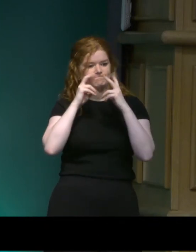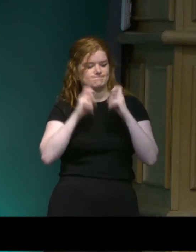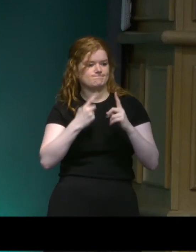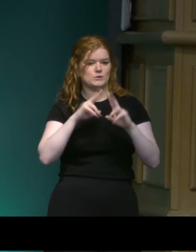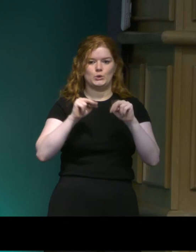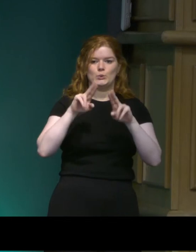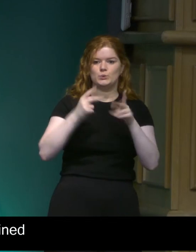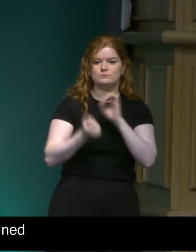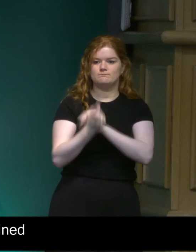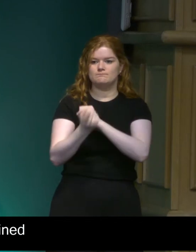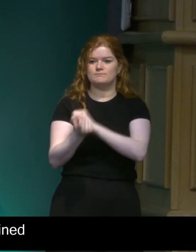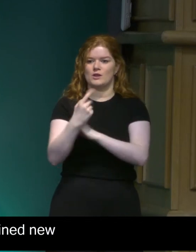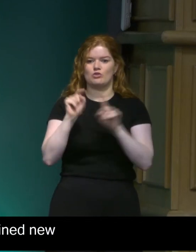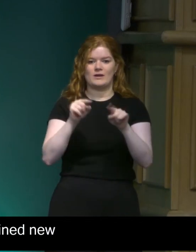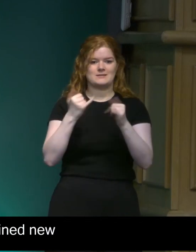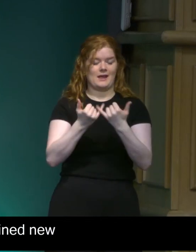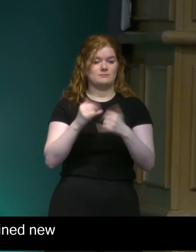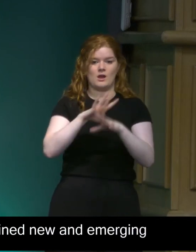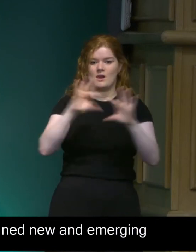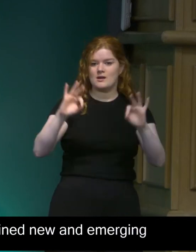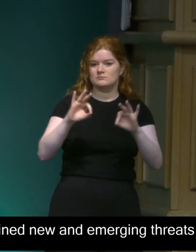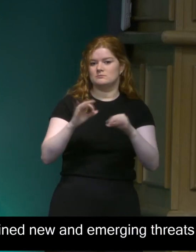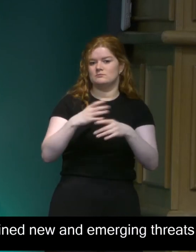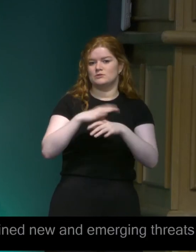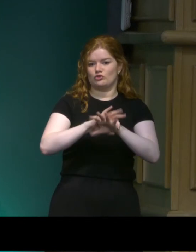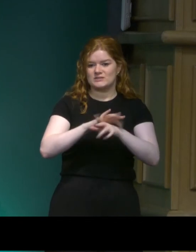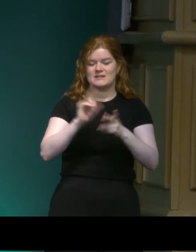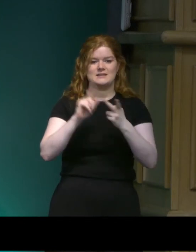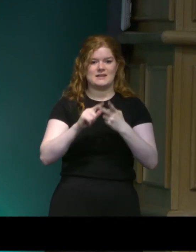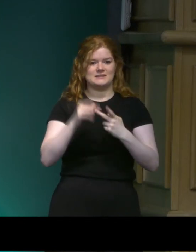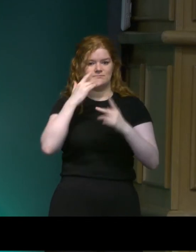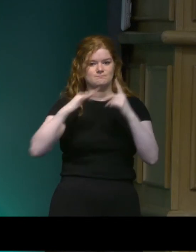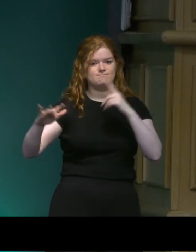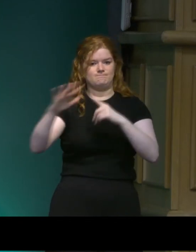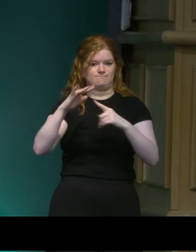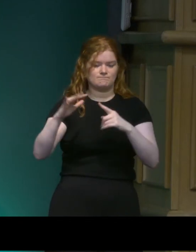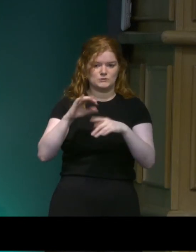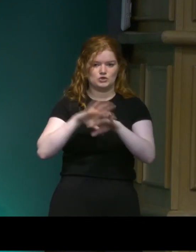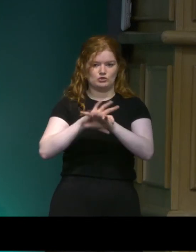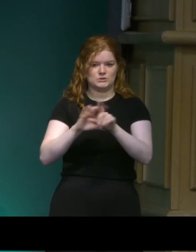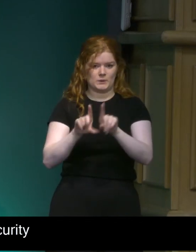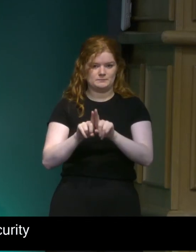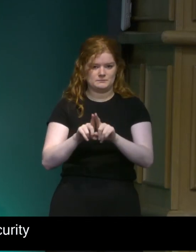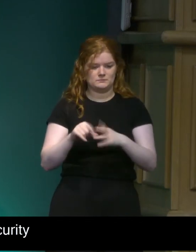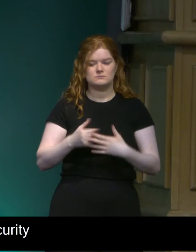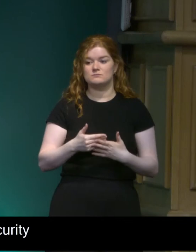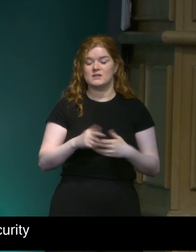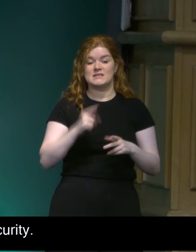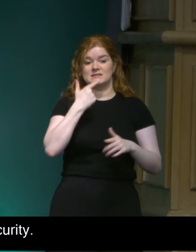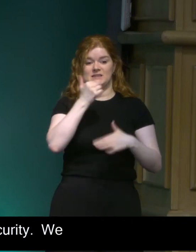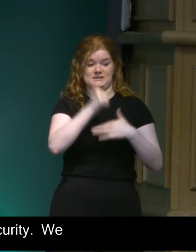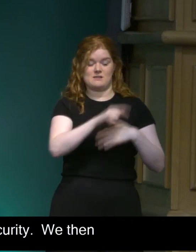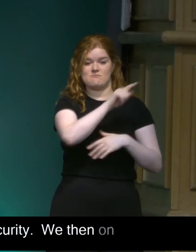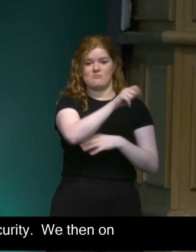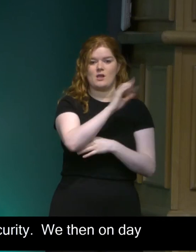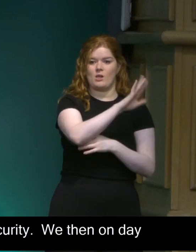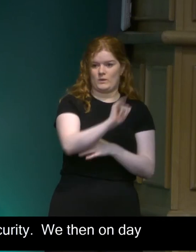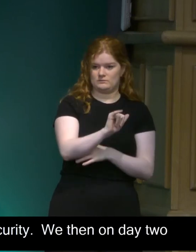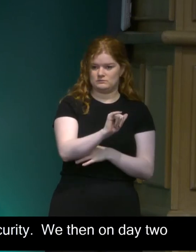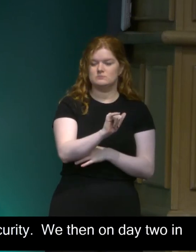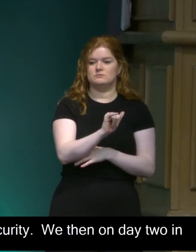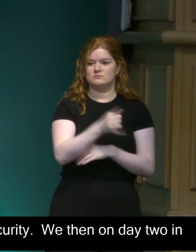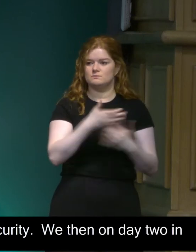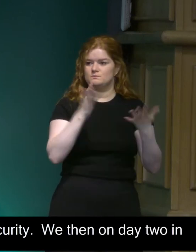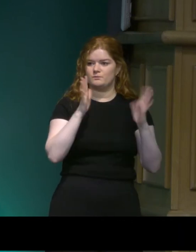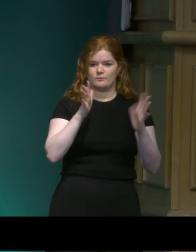new and emerging threats like cyber security and Maritime security we then on day two in Galway